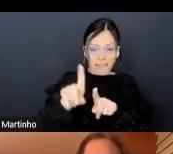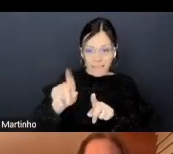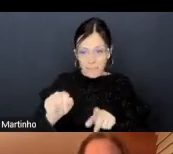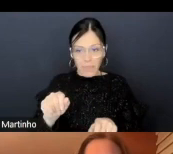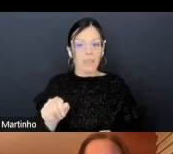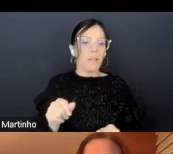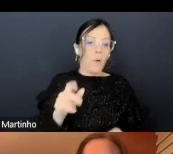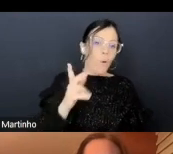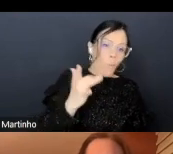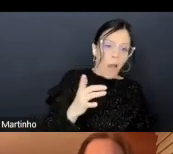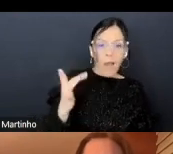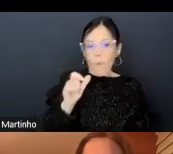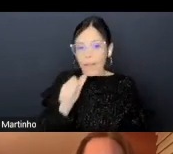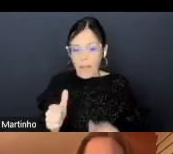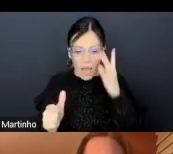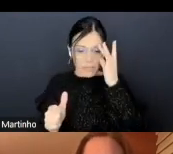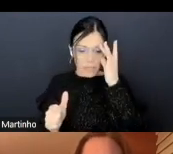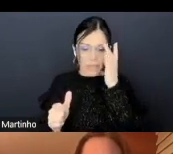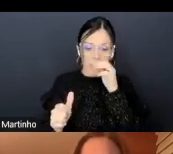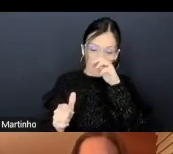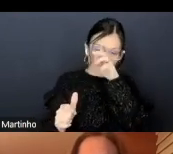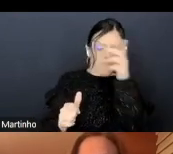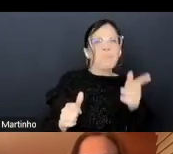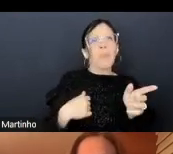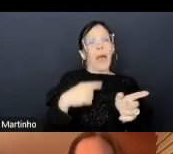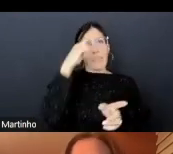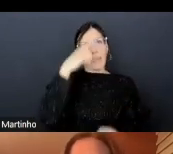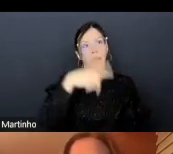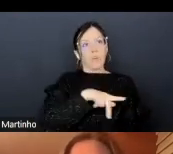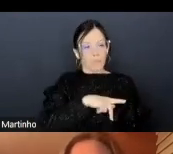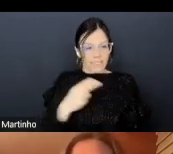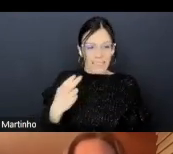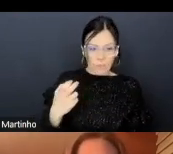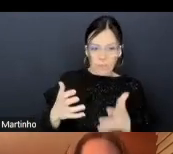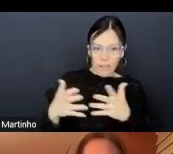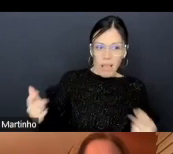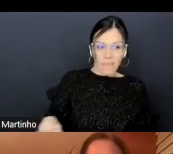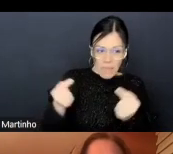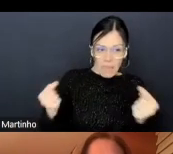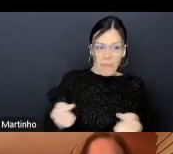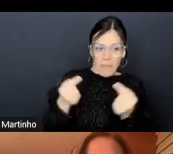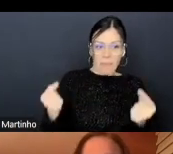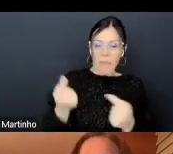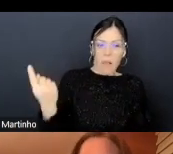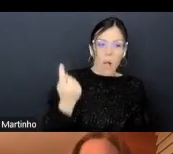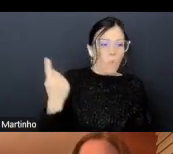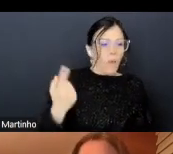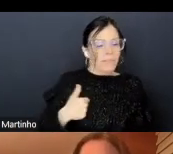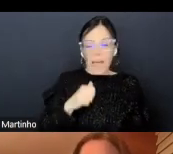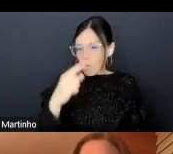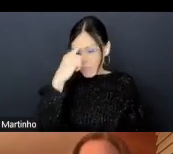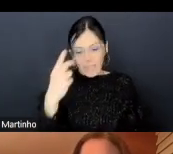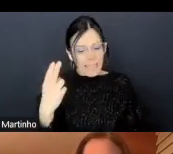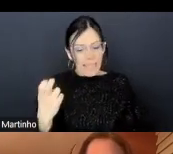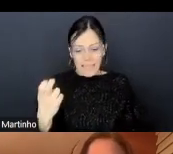think personally he was in a lot of debilitating pain um i don't think he would have